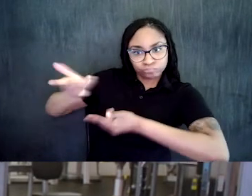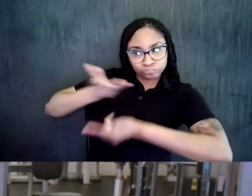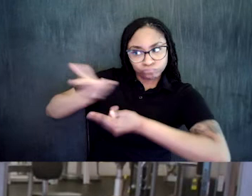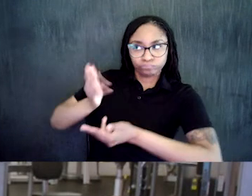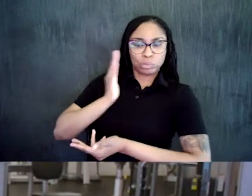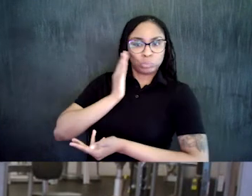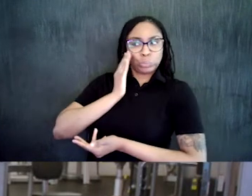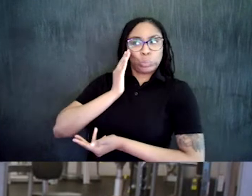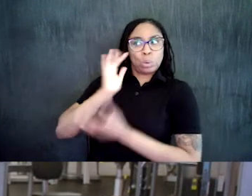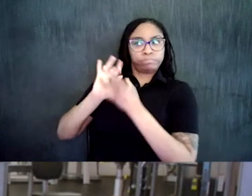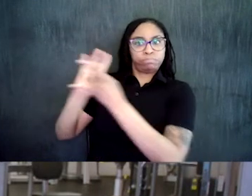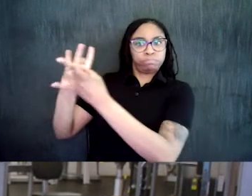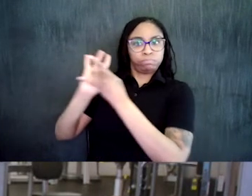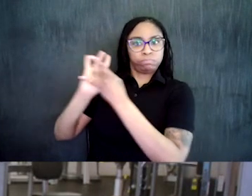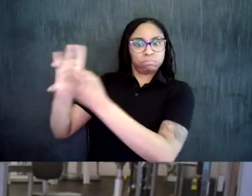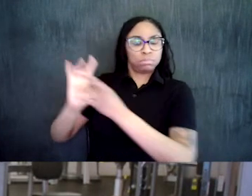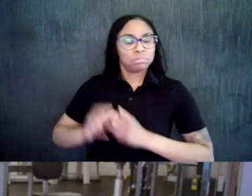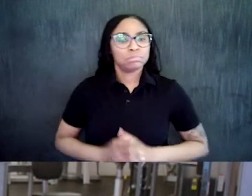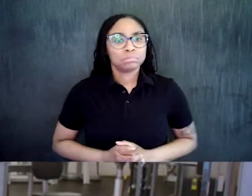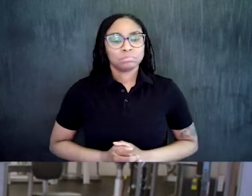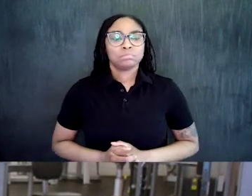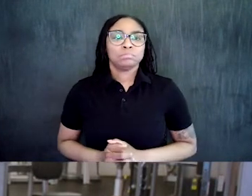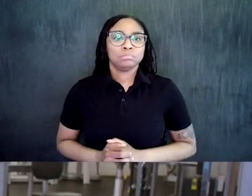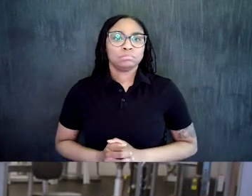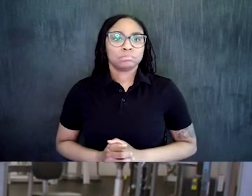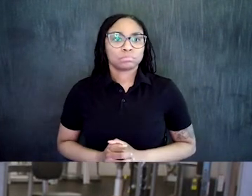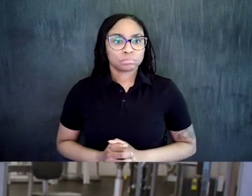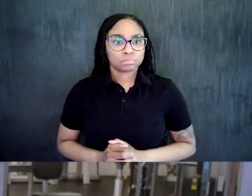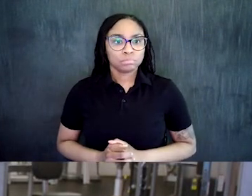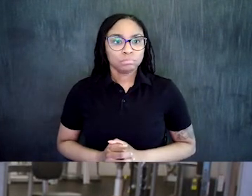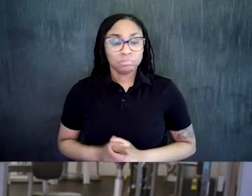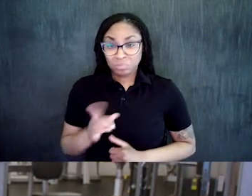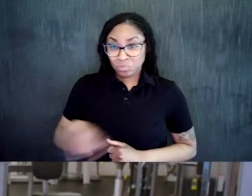time. All right, we're gonna go for about 10 reps here.